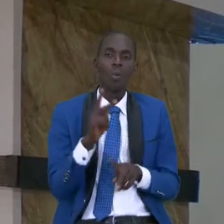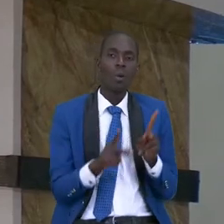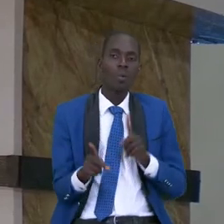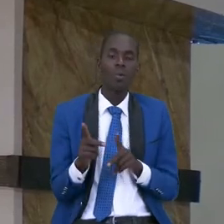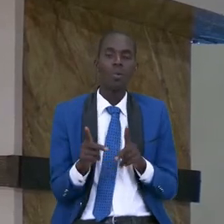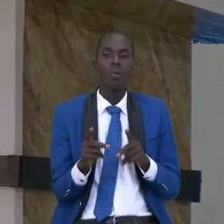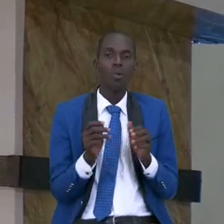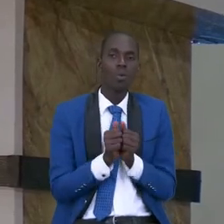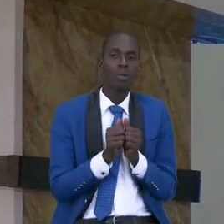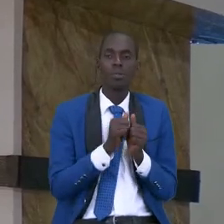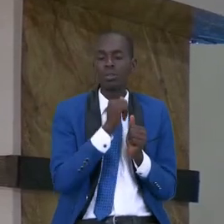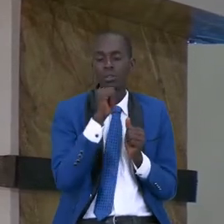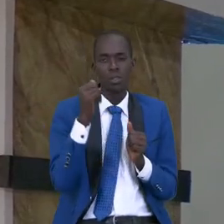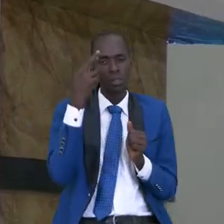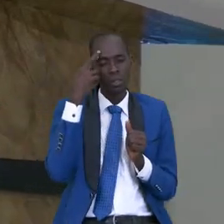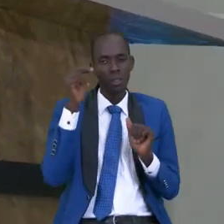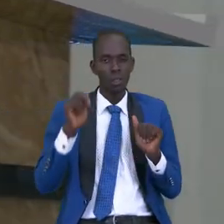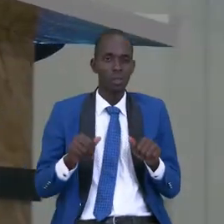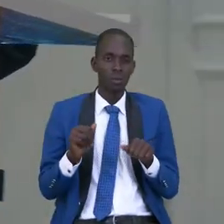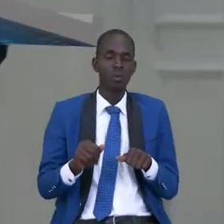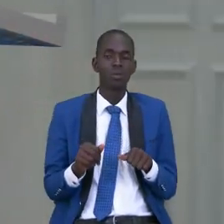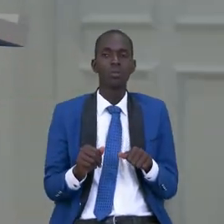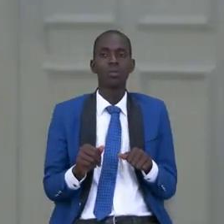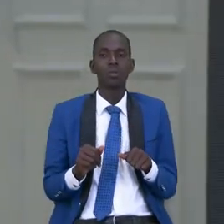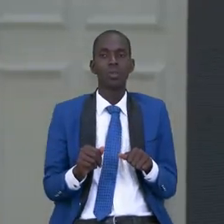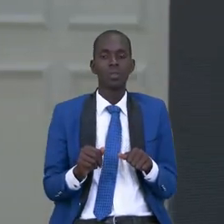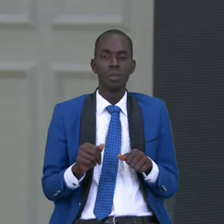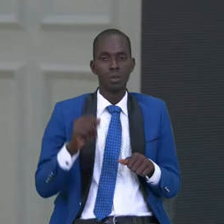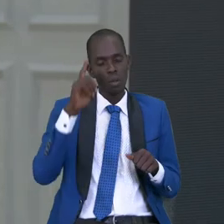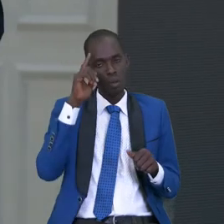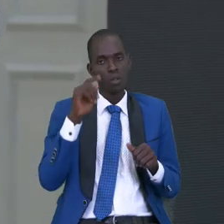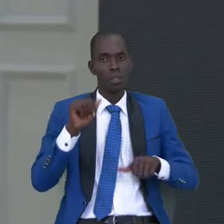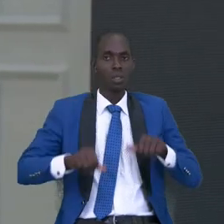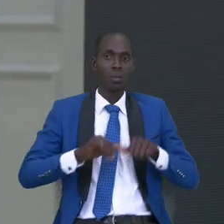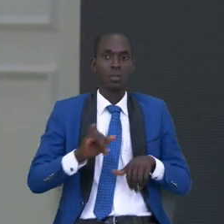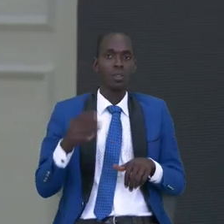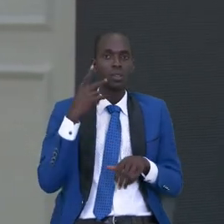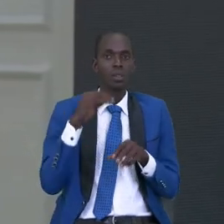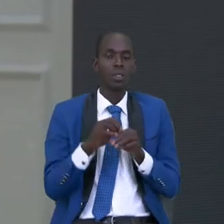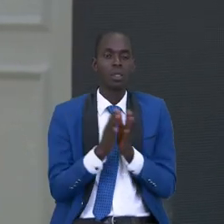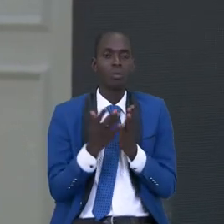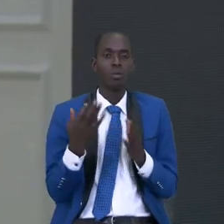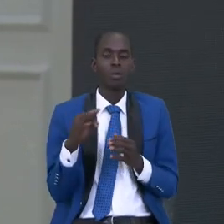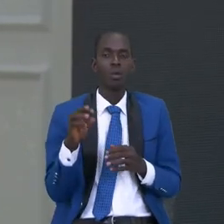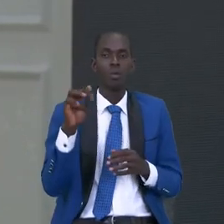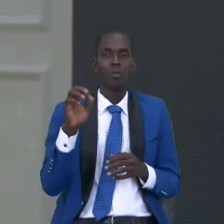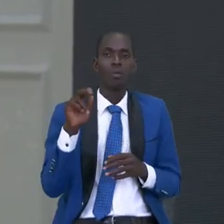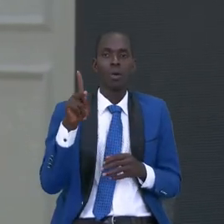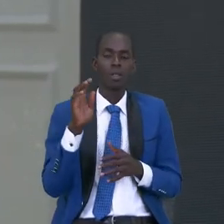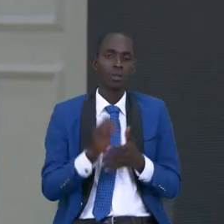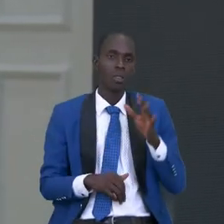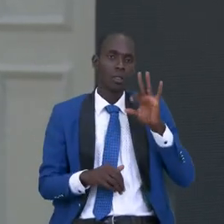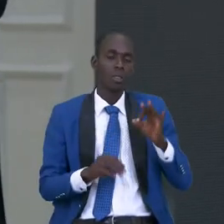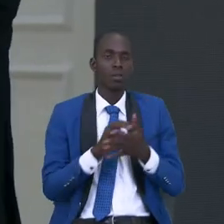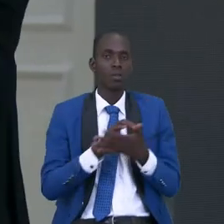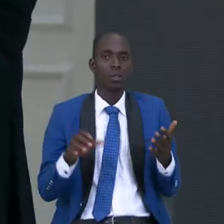unreasonable unbelief. It says in Mark chapter 9, verse 24, look at that